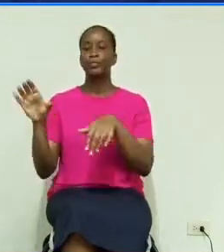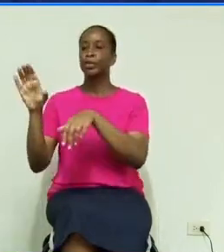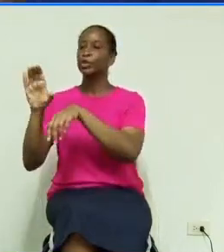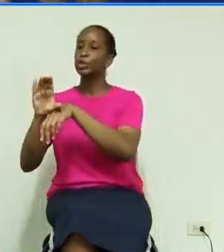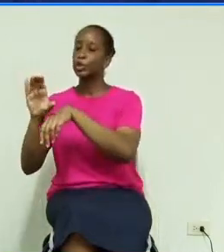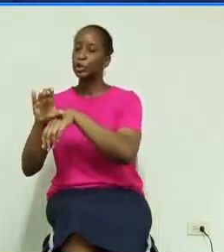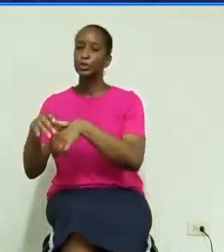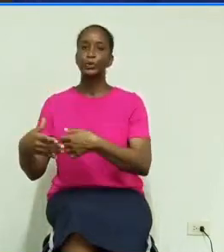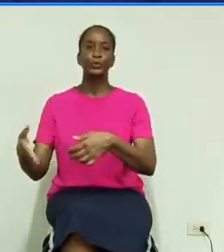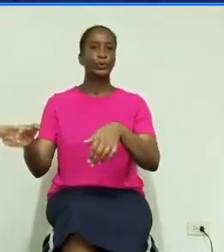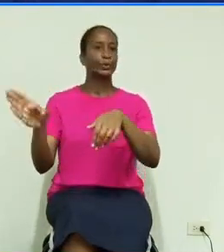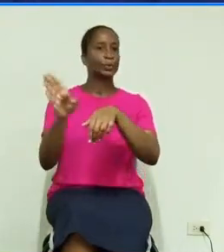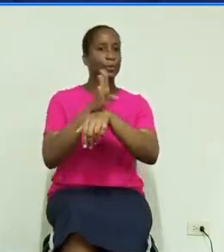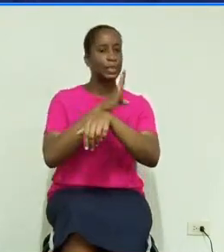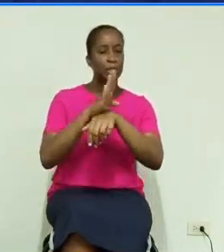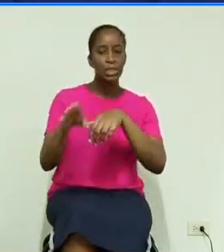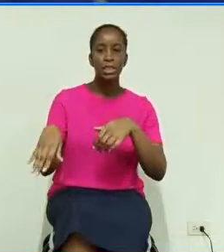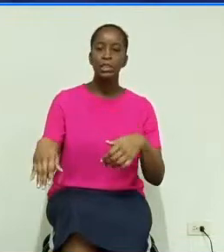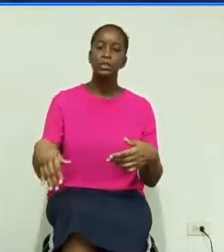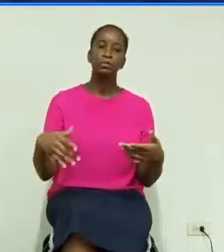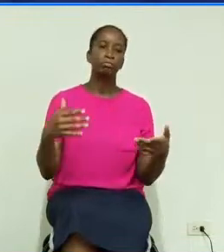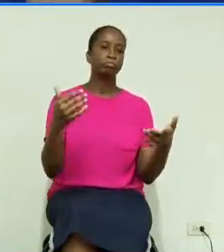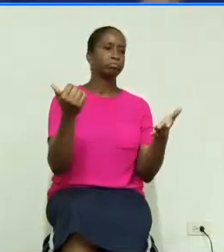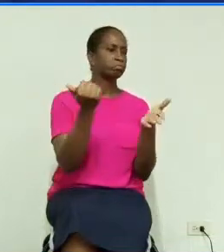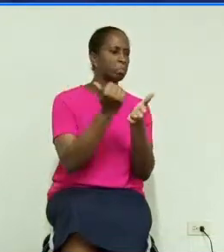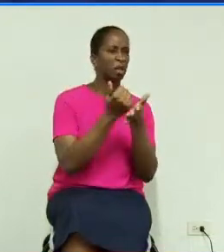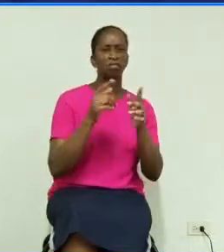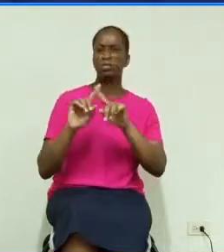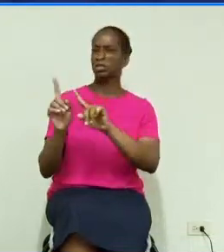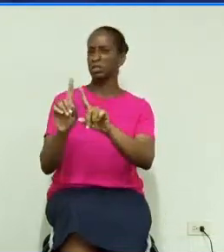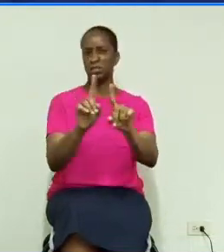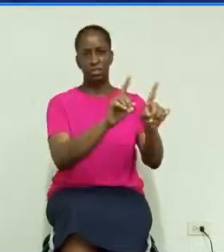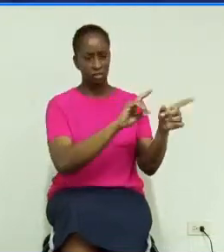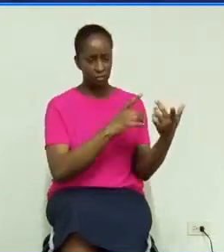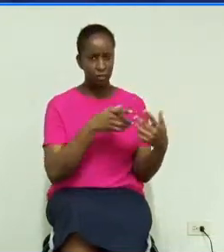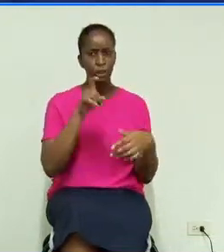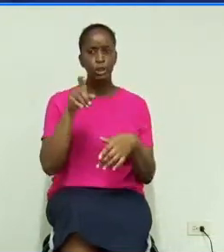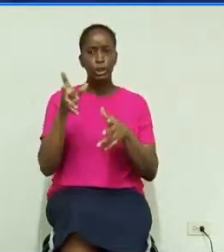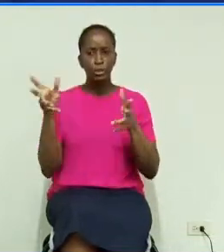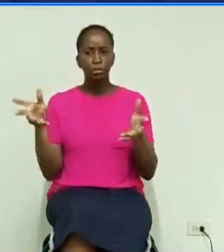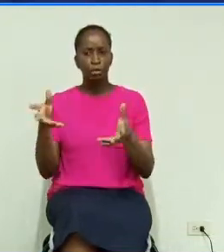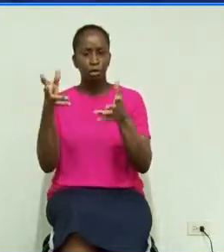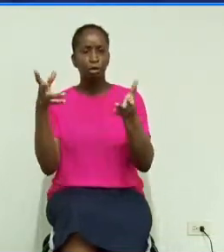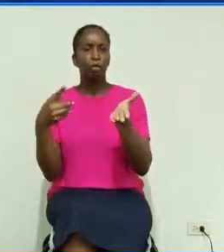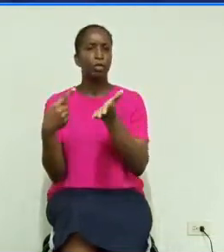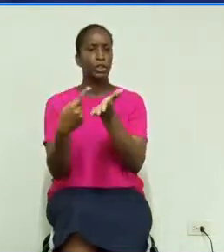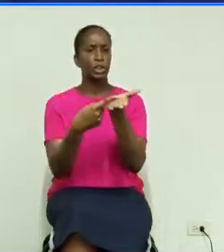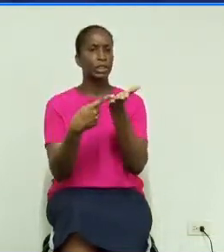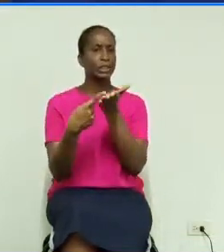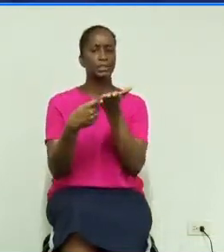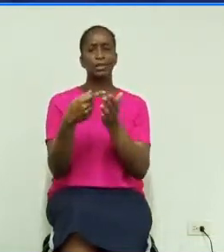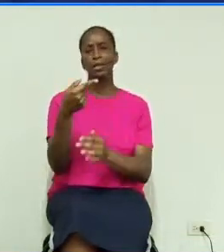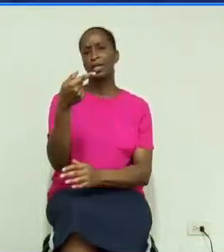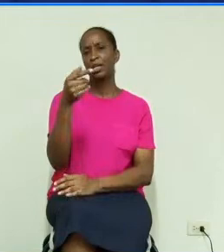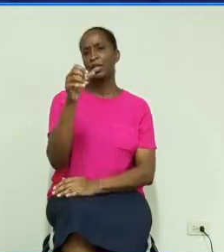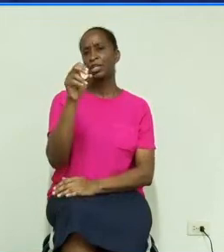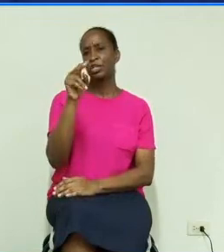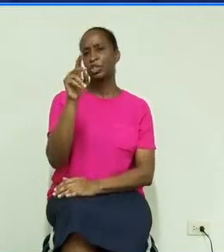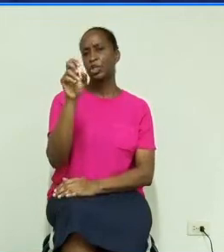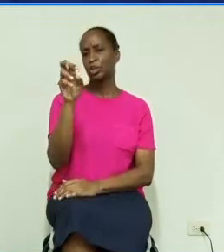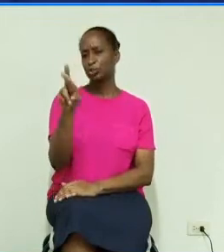stereotyping and women's participation in politics and in other areas as well, as part of trying to build